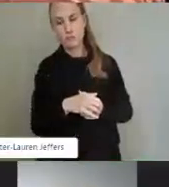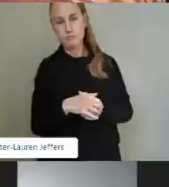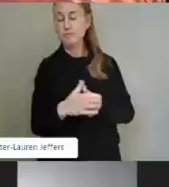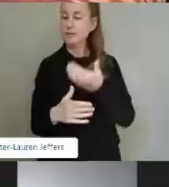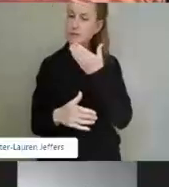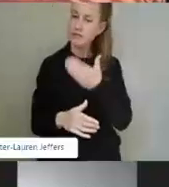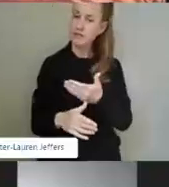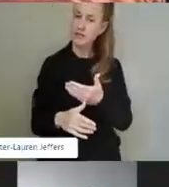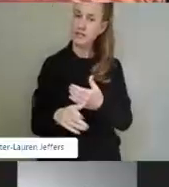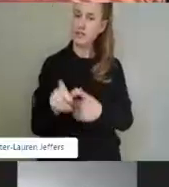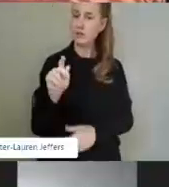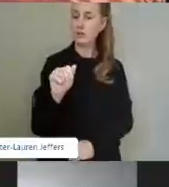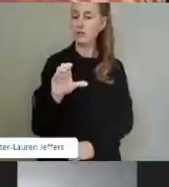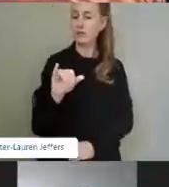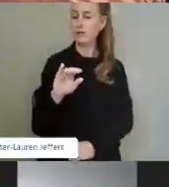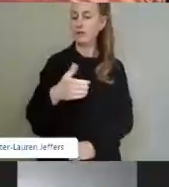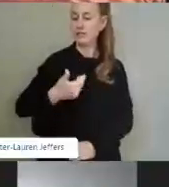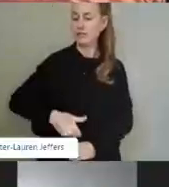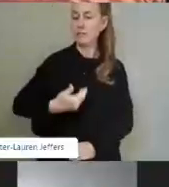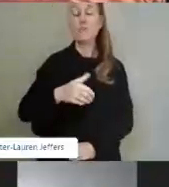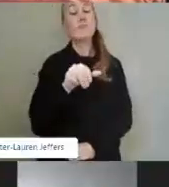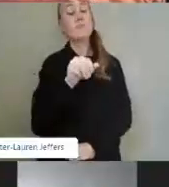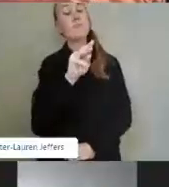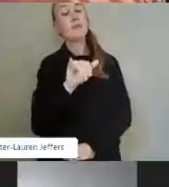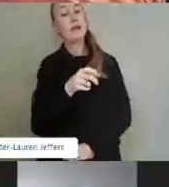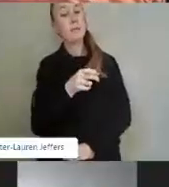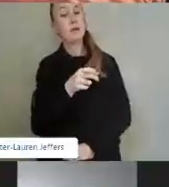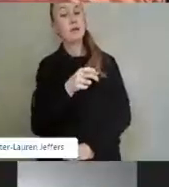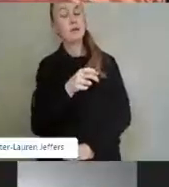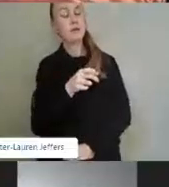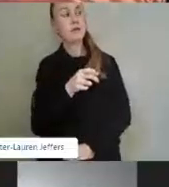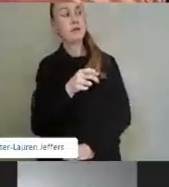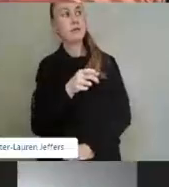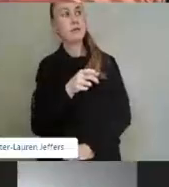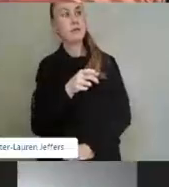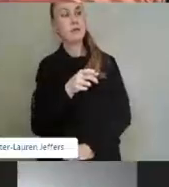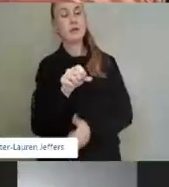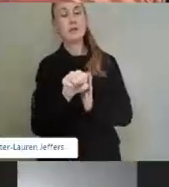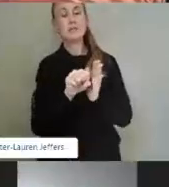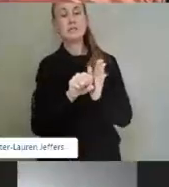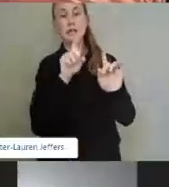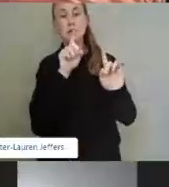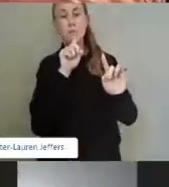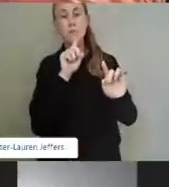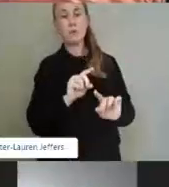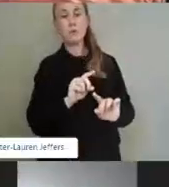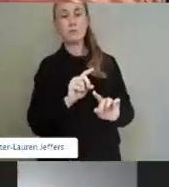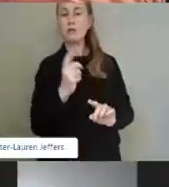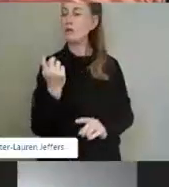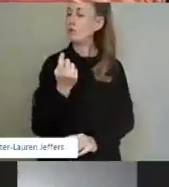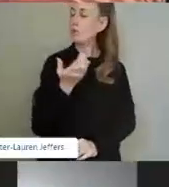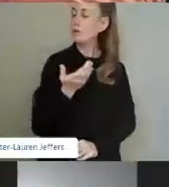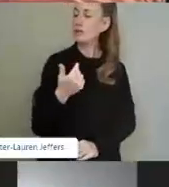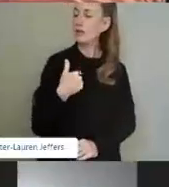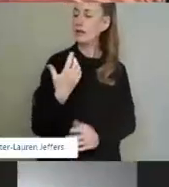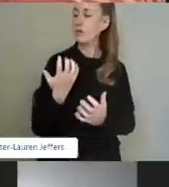Thank you. This is Casey. Amy, well, you have a state report? Yeah, the only thing that I want to